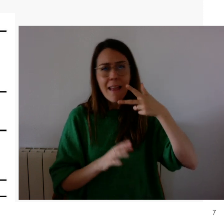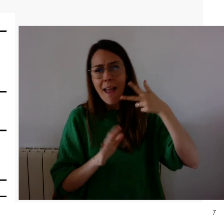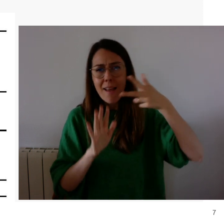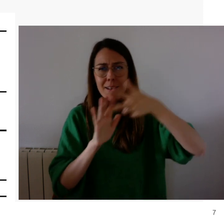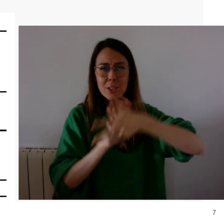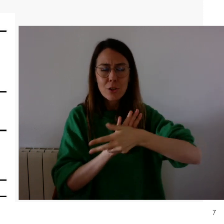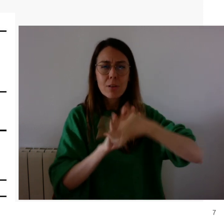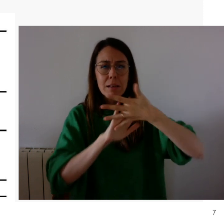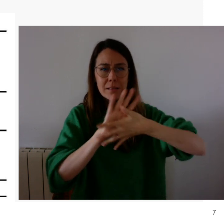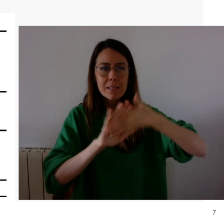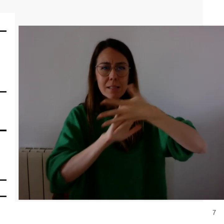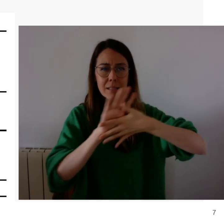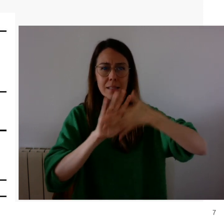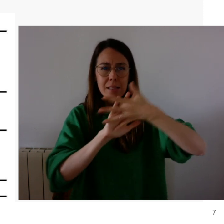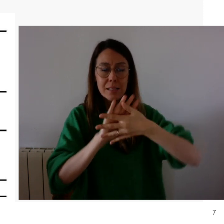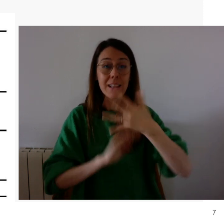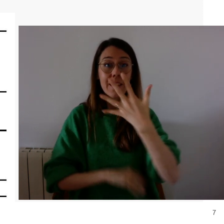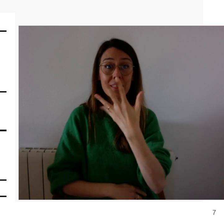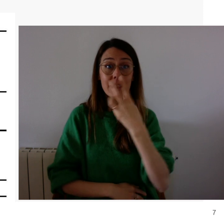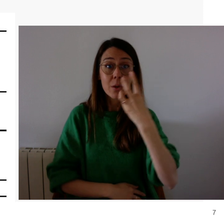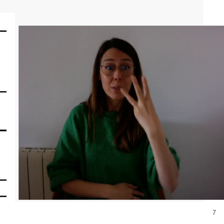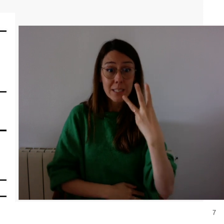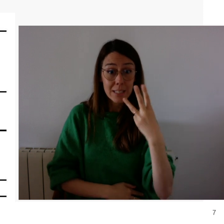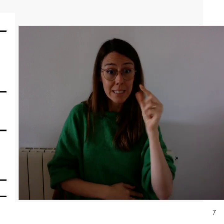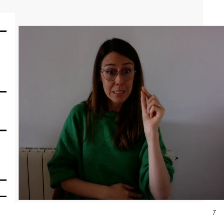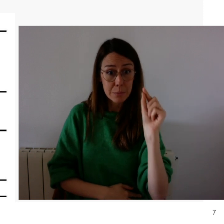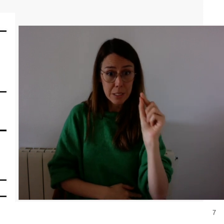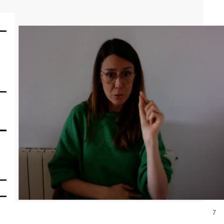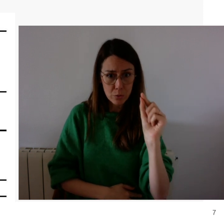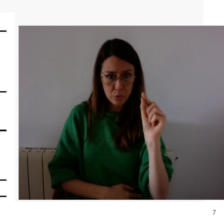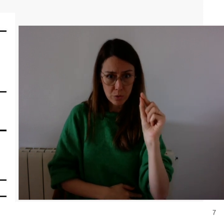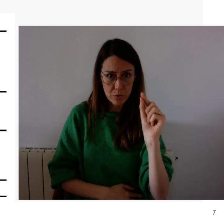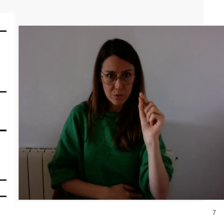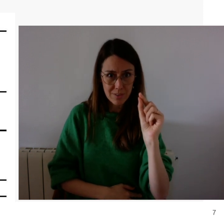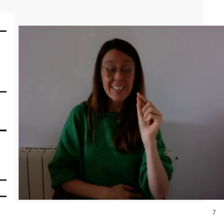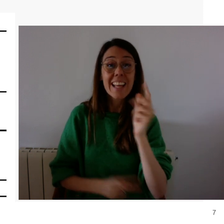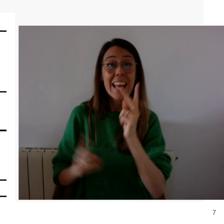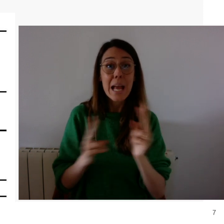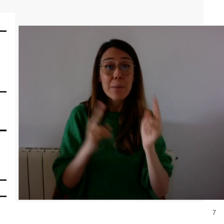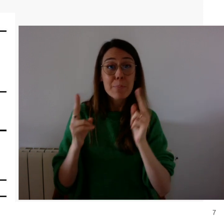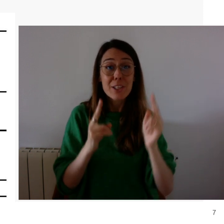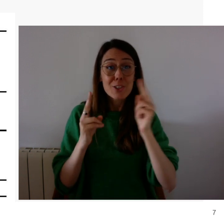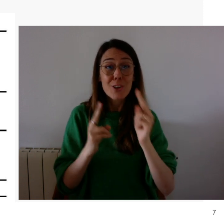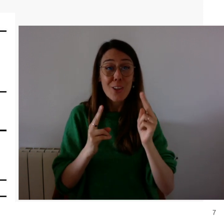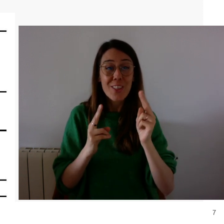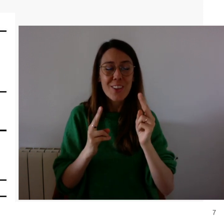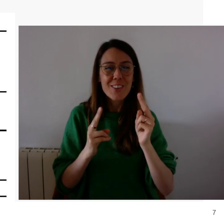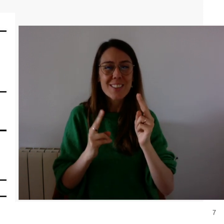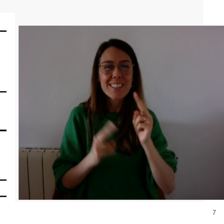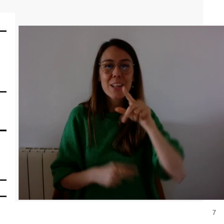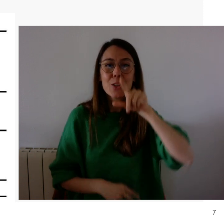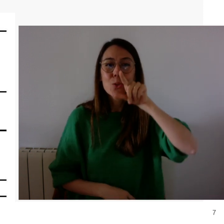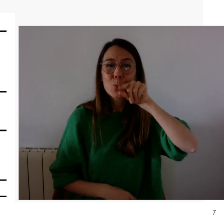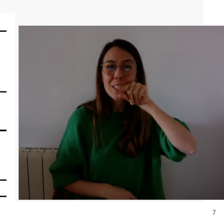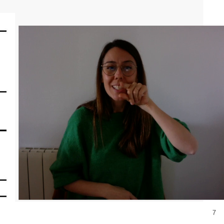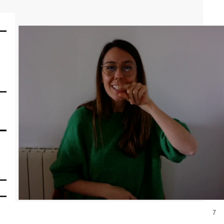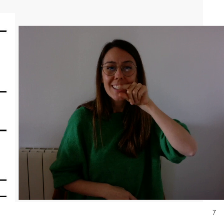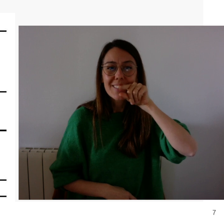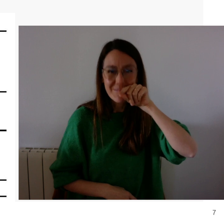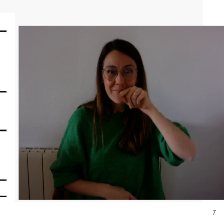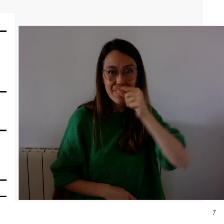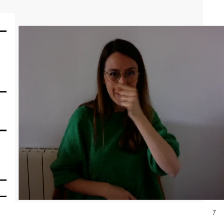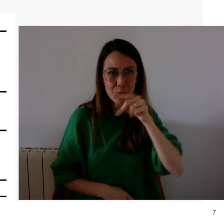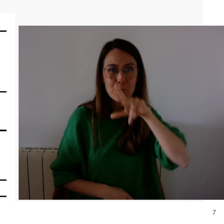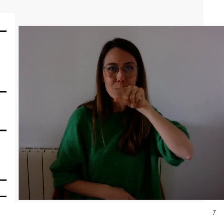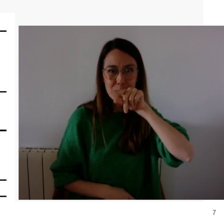And we used 53 minutes of story retelling of 3 episodes of a Canary Row video. And we used